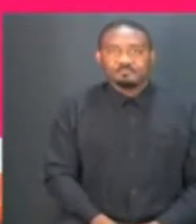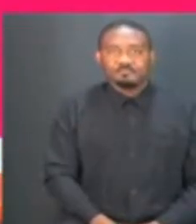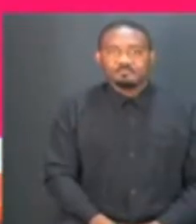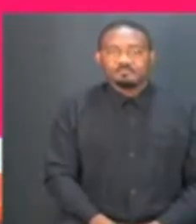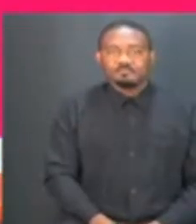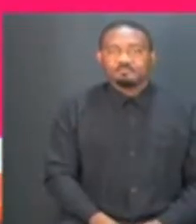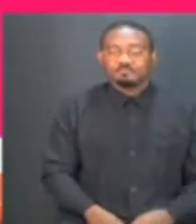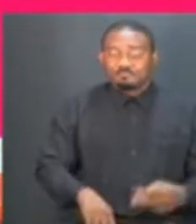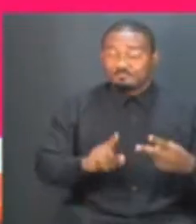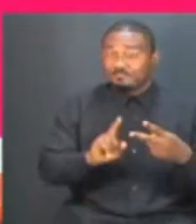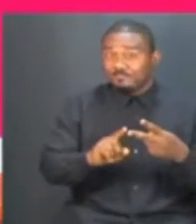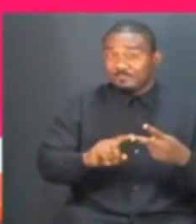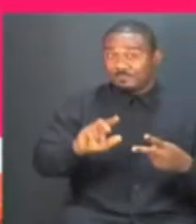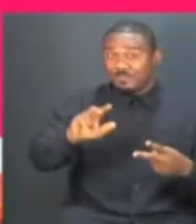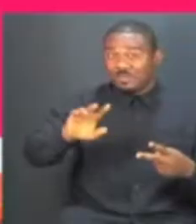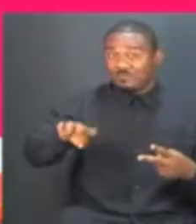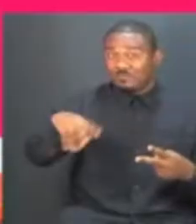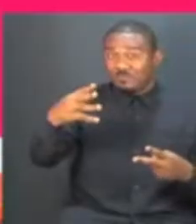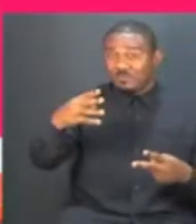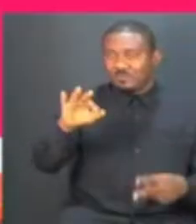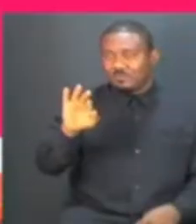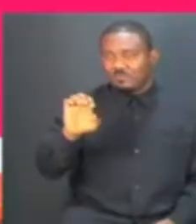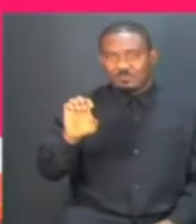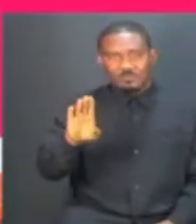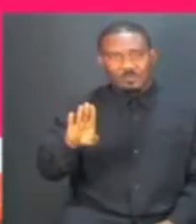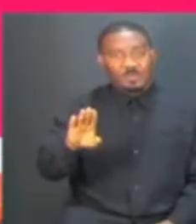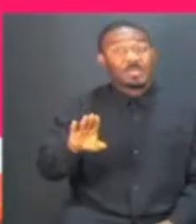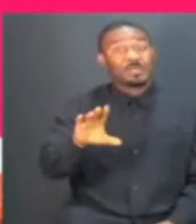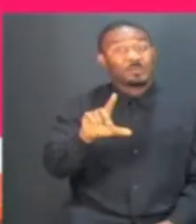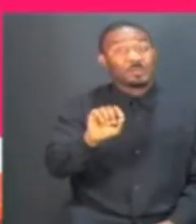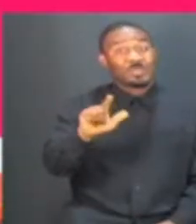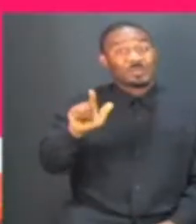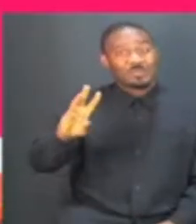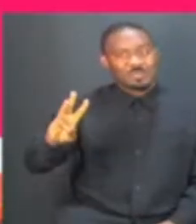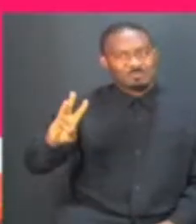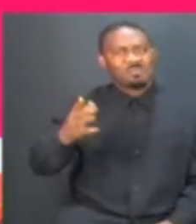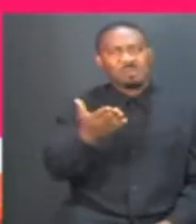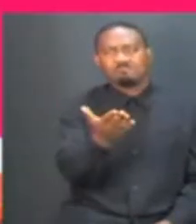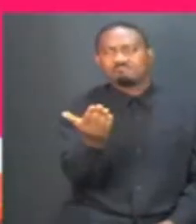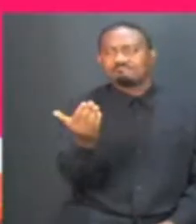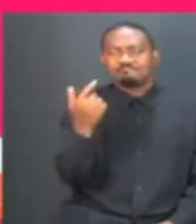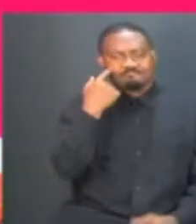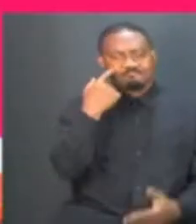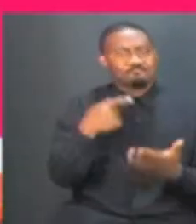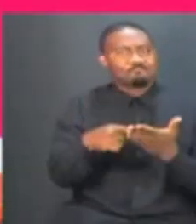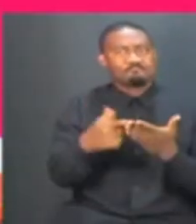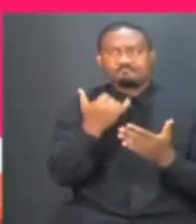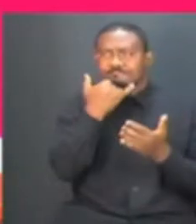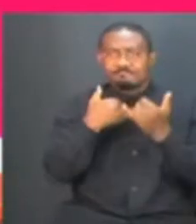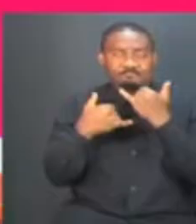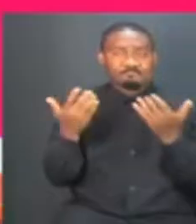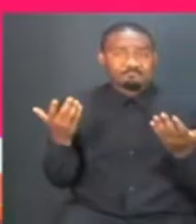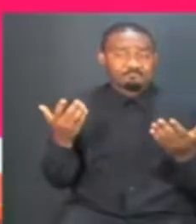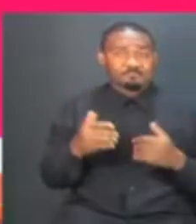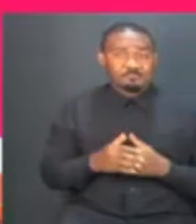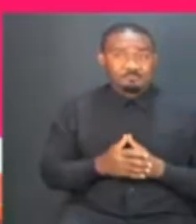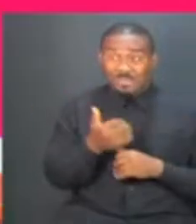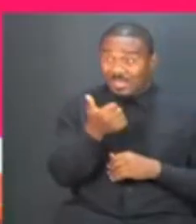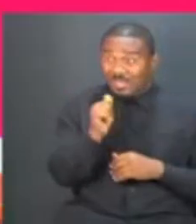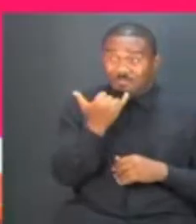report of 4th February 2026. Honourable members, is for your correction. Any correction?